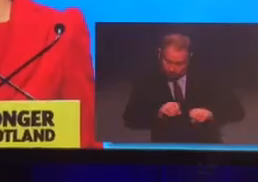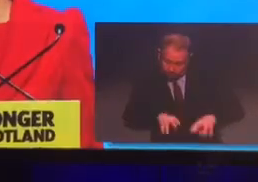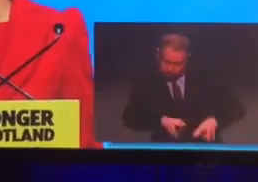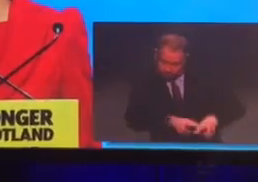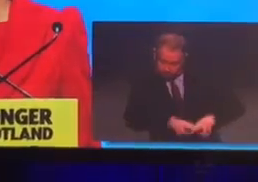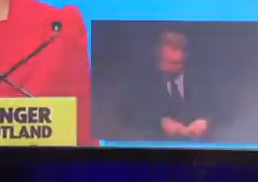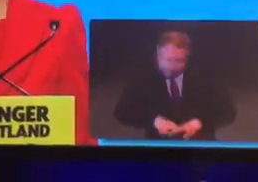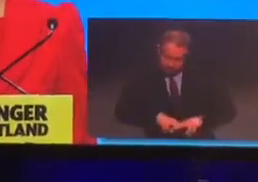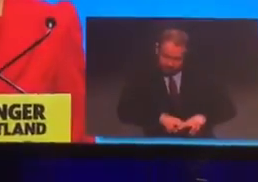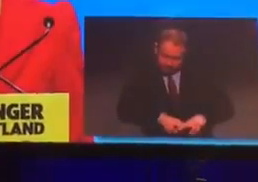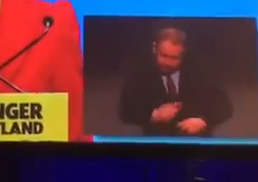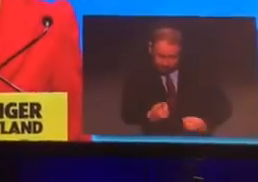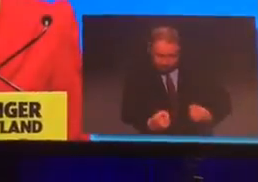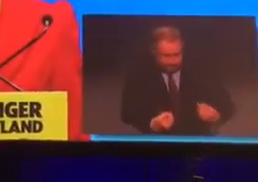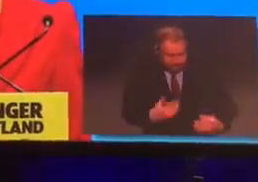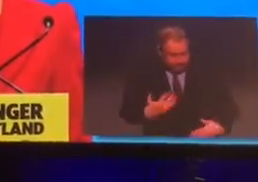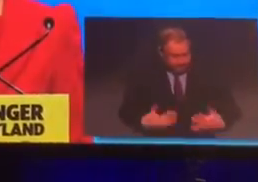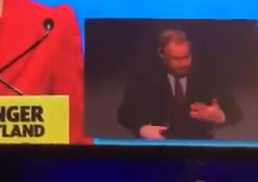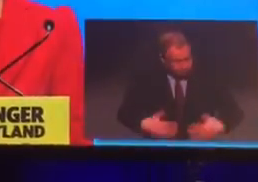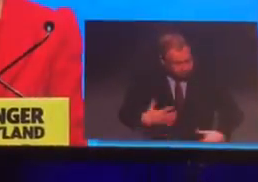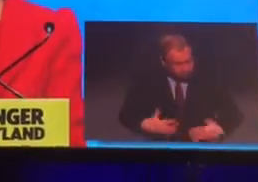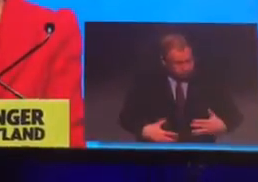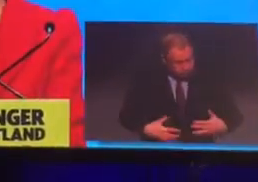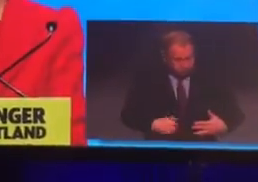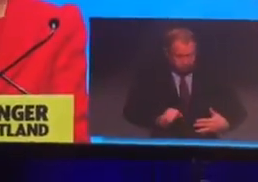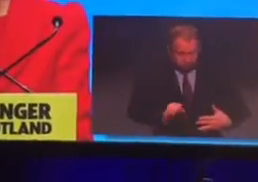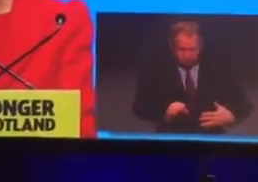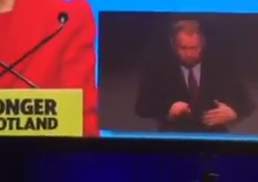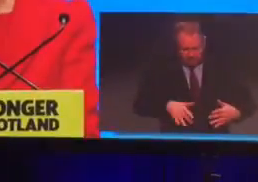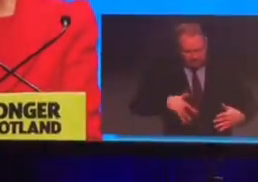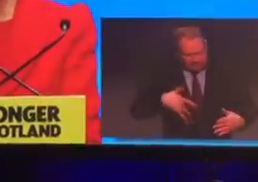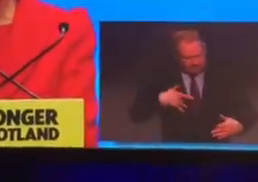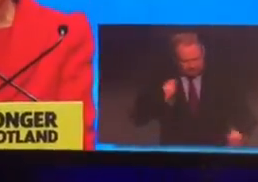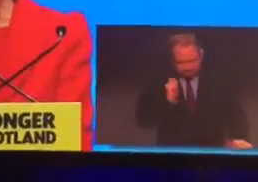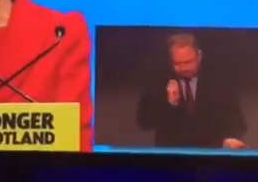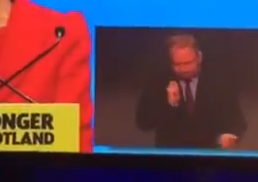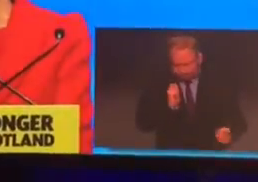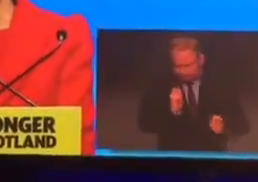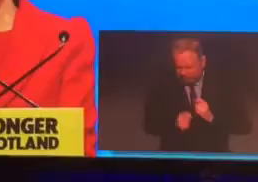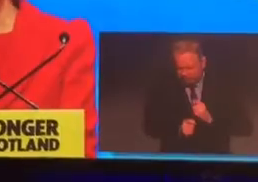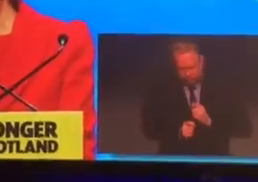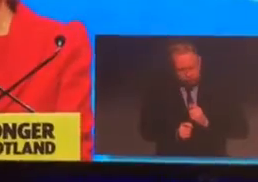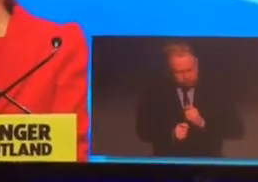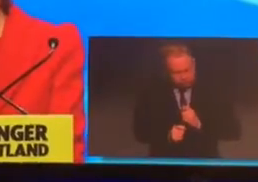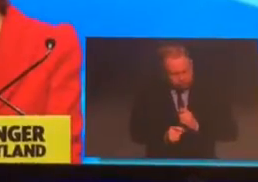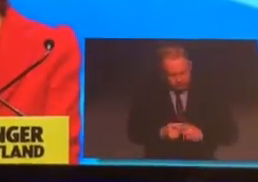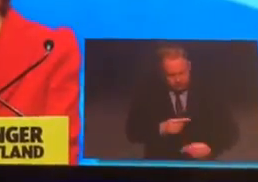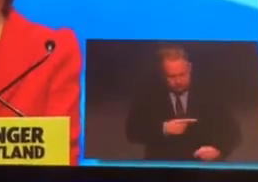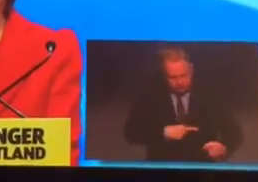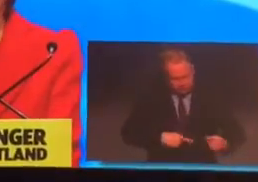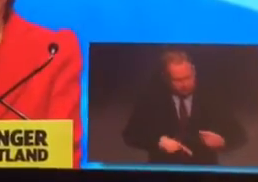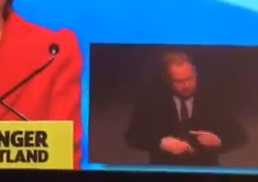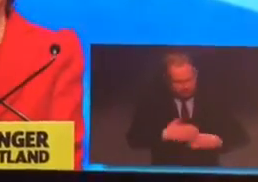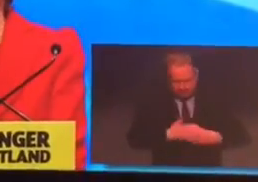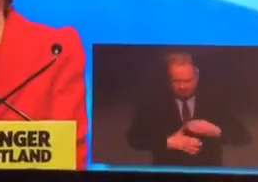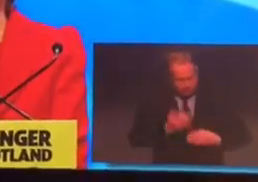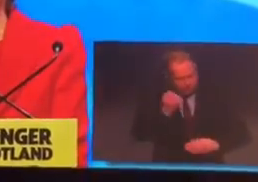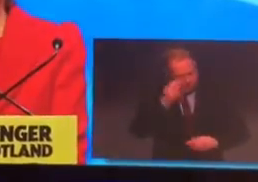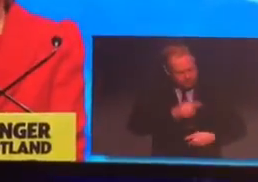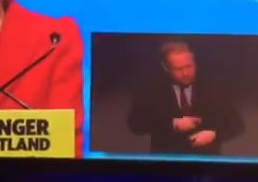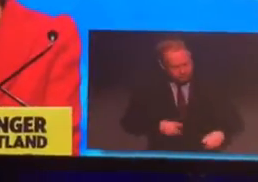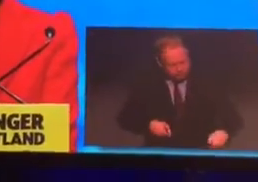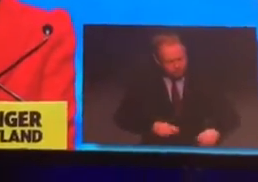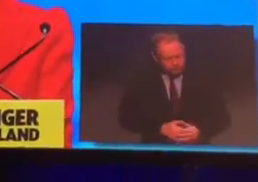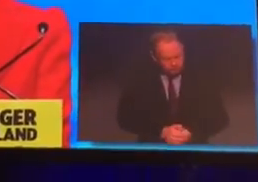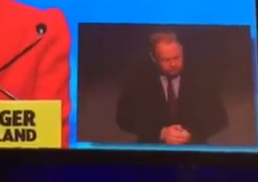who suffered injury, and those whose lives changed forever that day, that we have not forgotten.